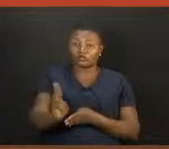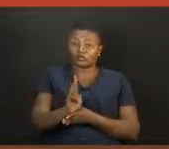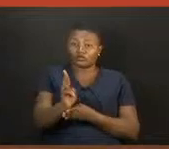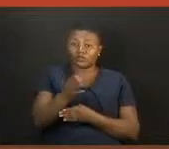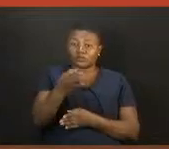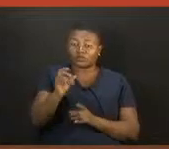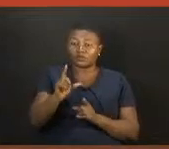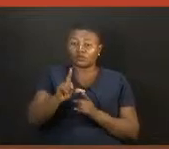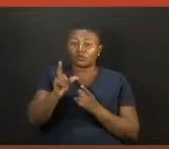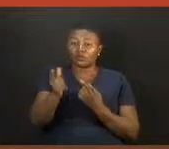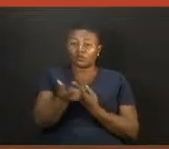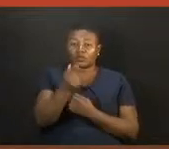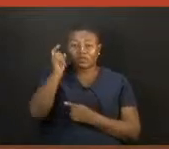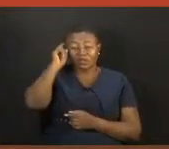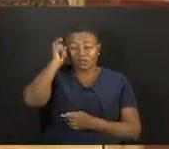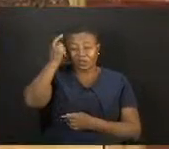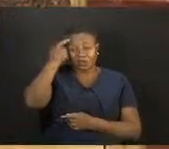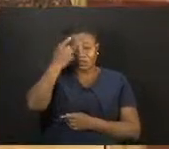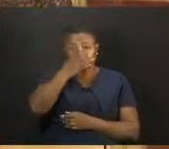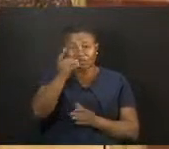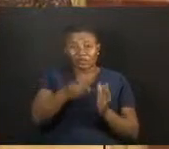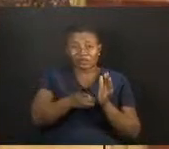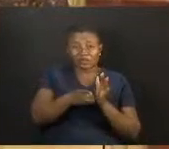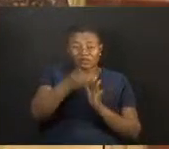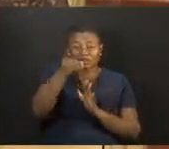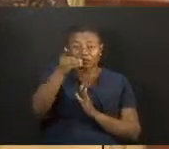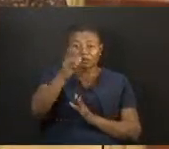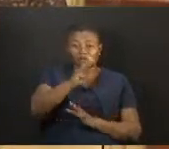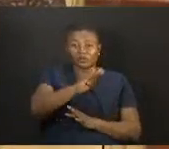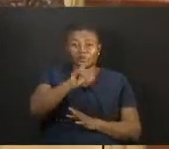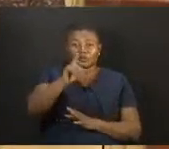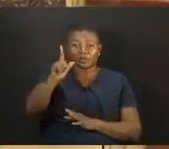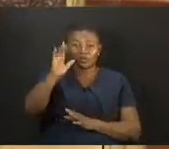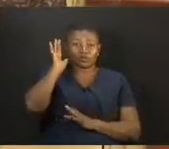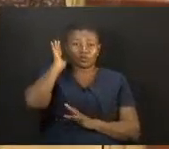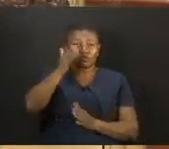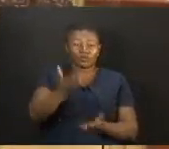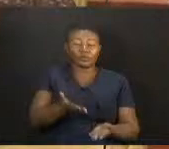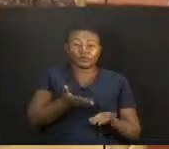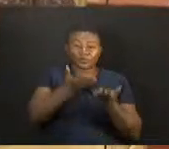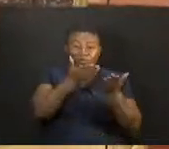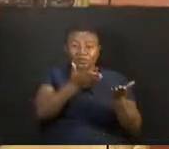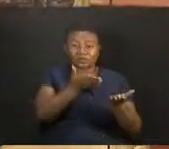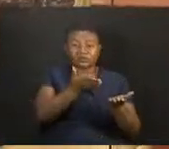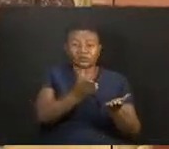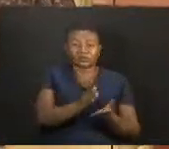Local Governance and Development Bill will be